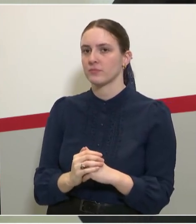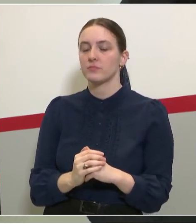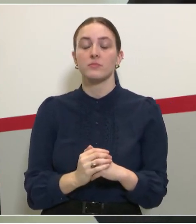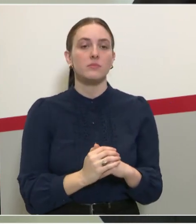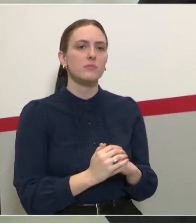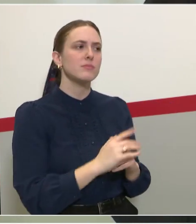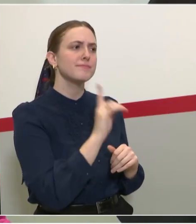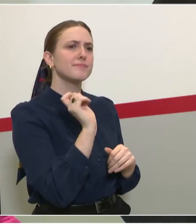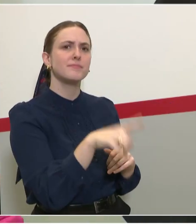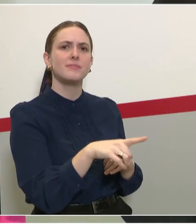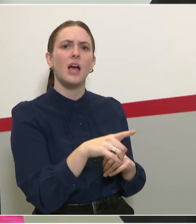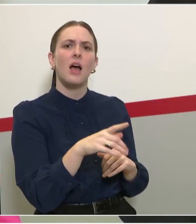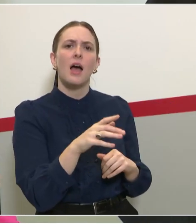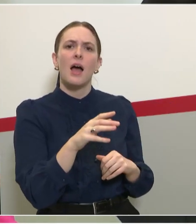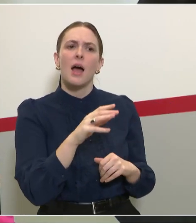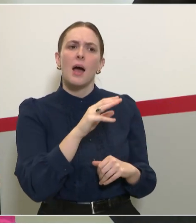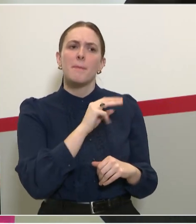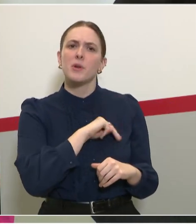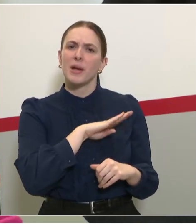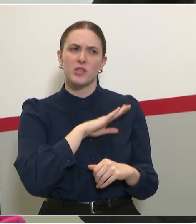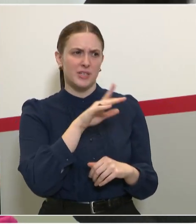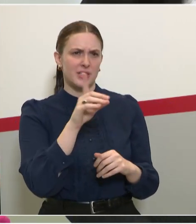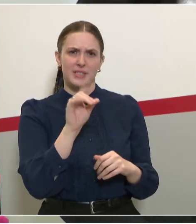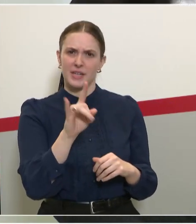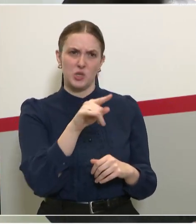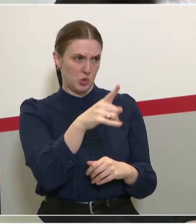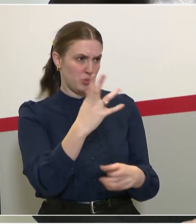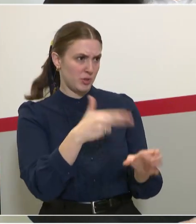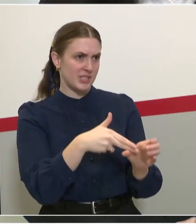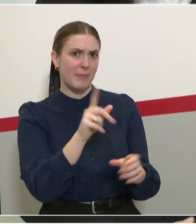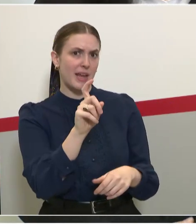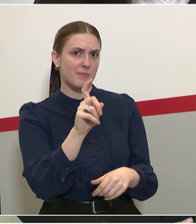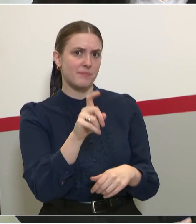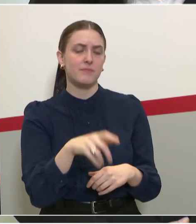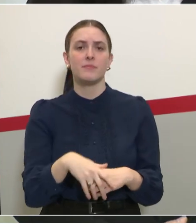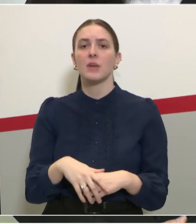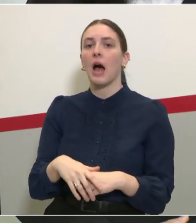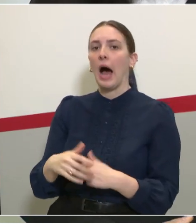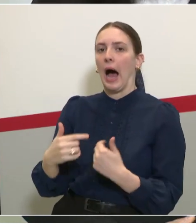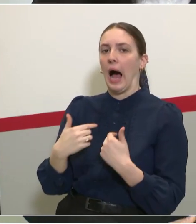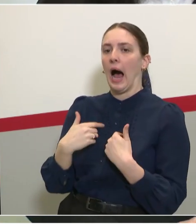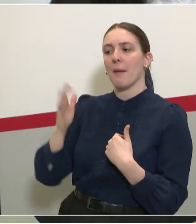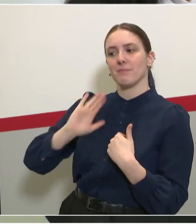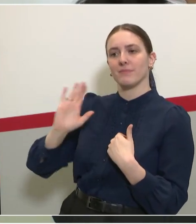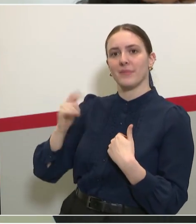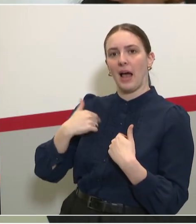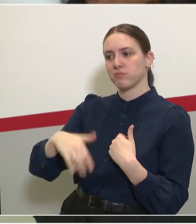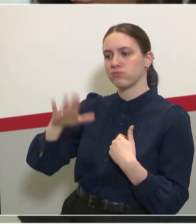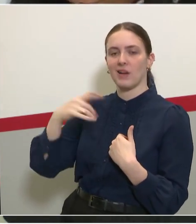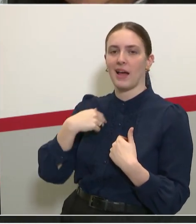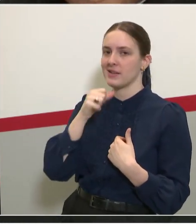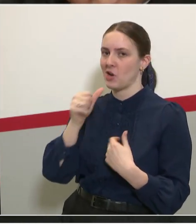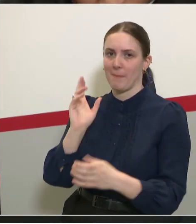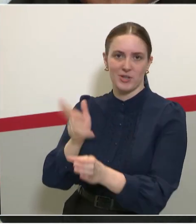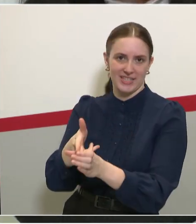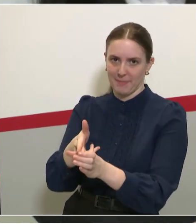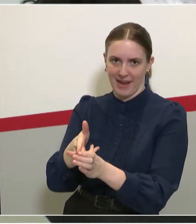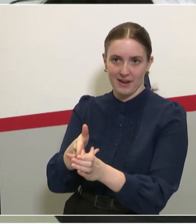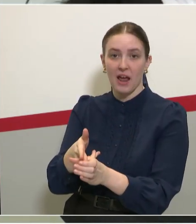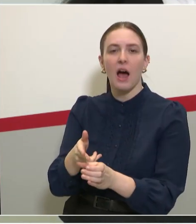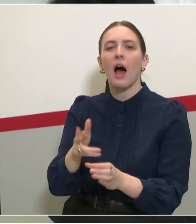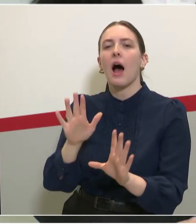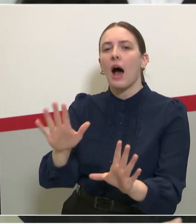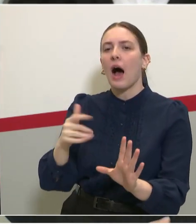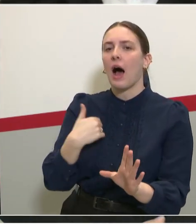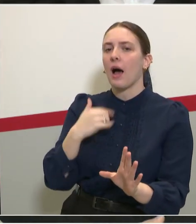did you participate? You know, I didn't. And people ask me all the time, and I'll tell you how I think it ended up